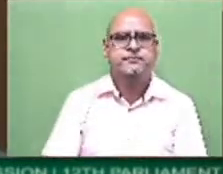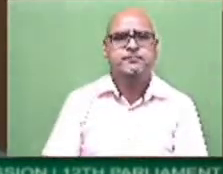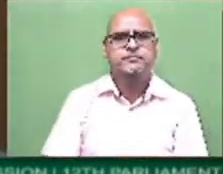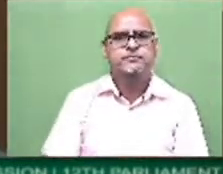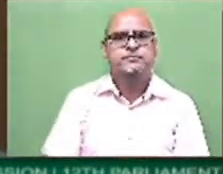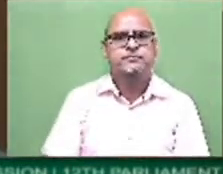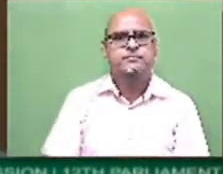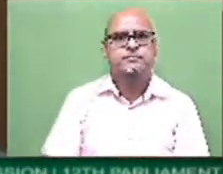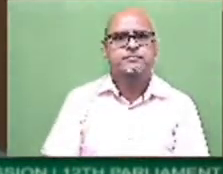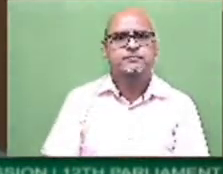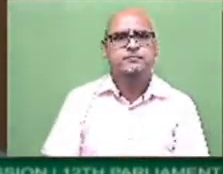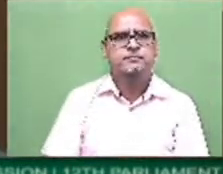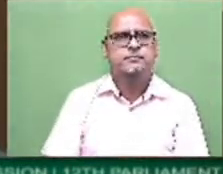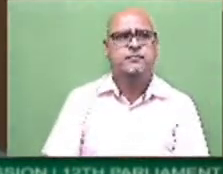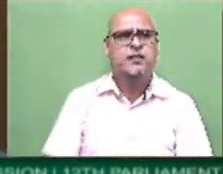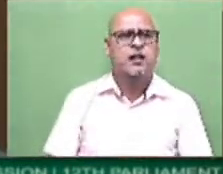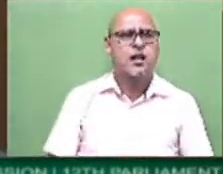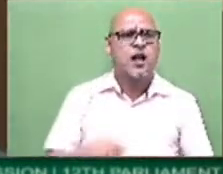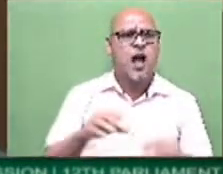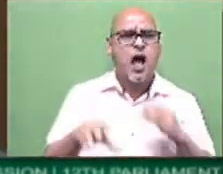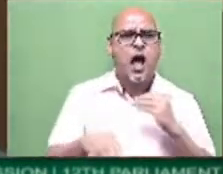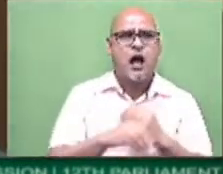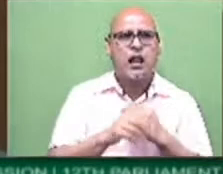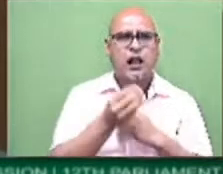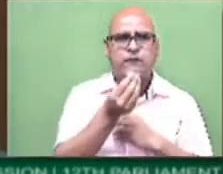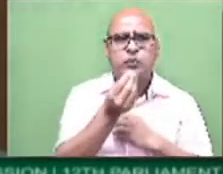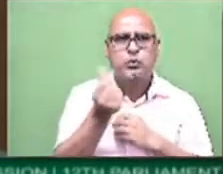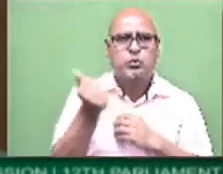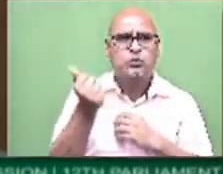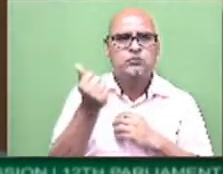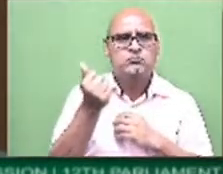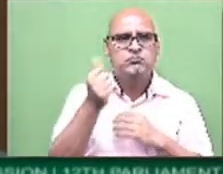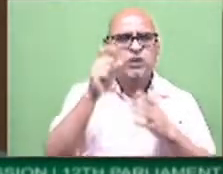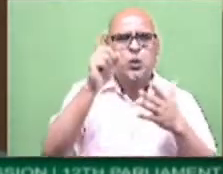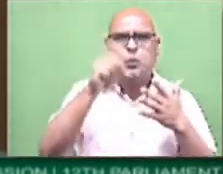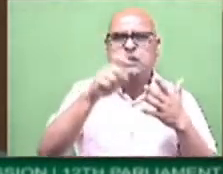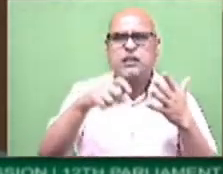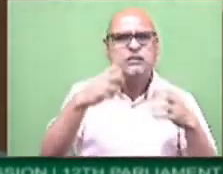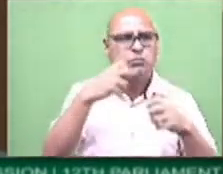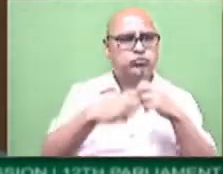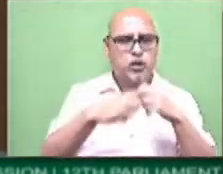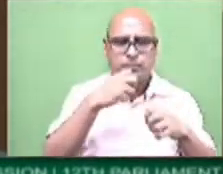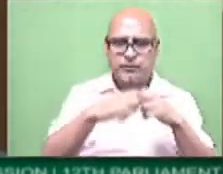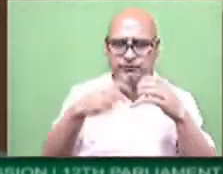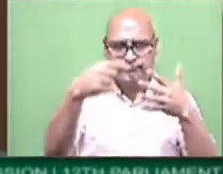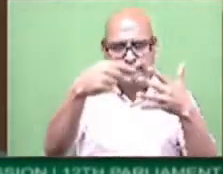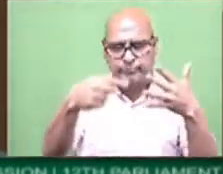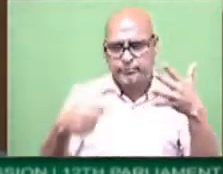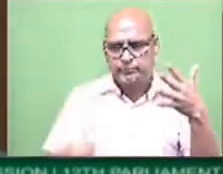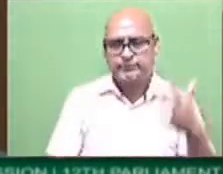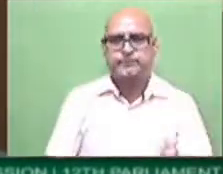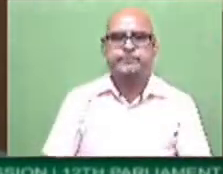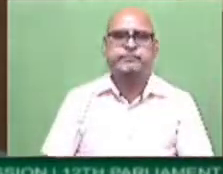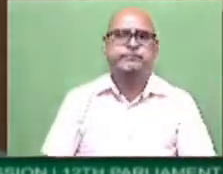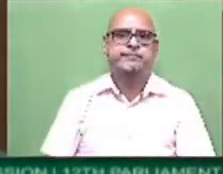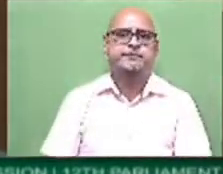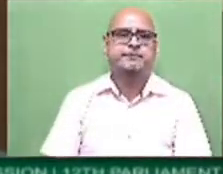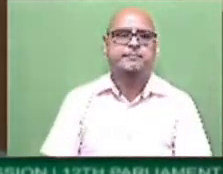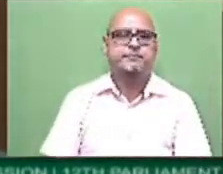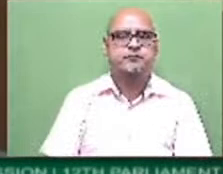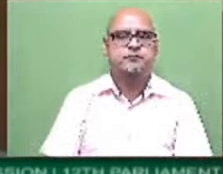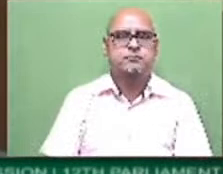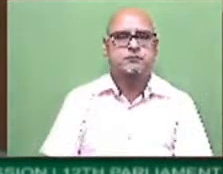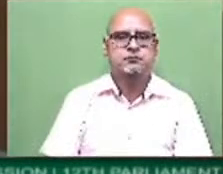add a few points with regards to that. Madam Speaker, again, before I go further, and I know that the numbers